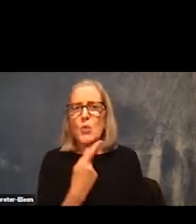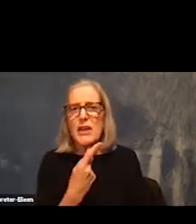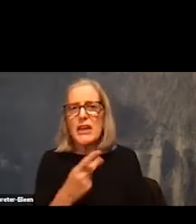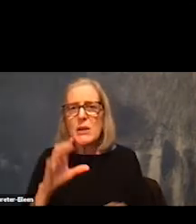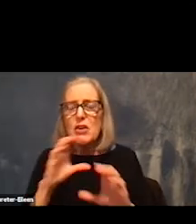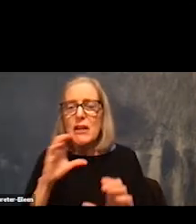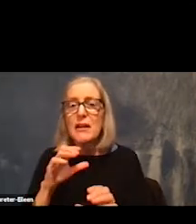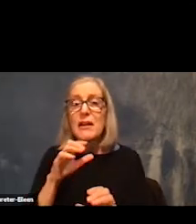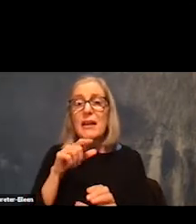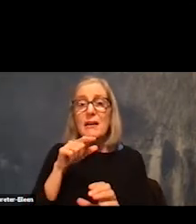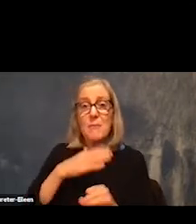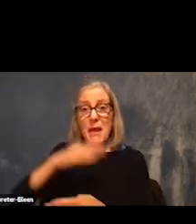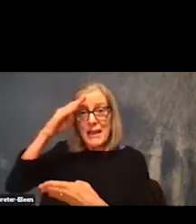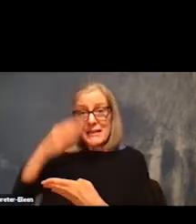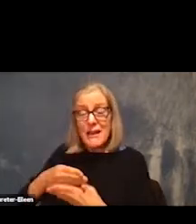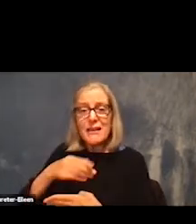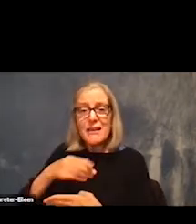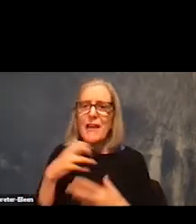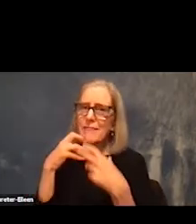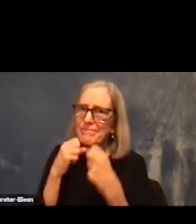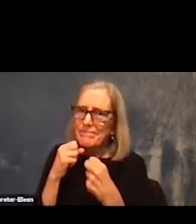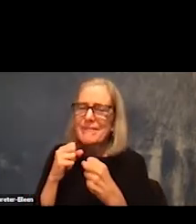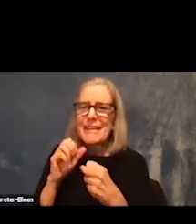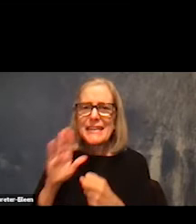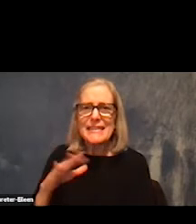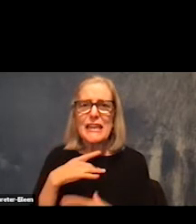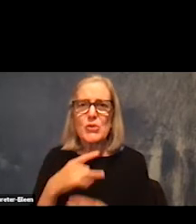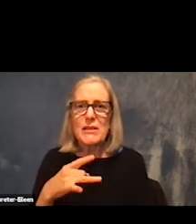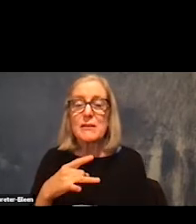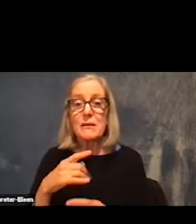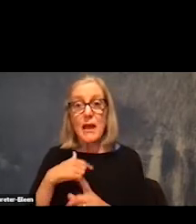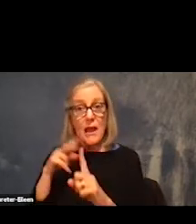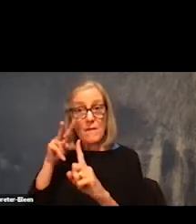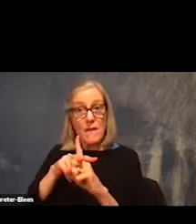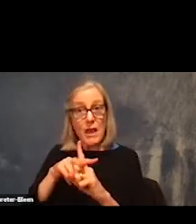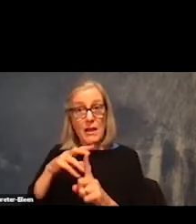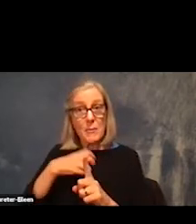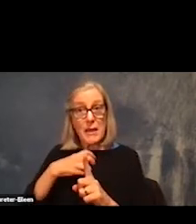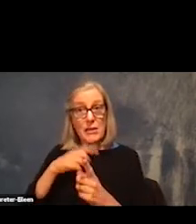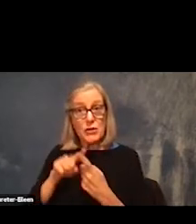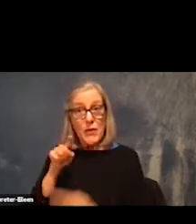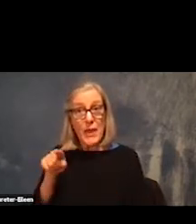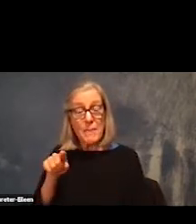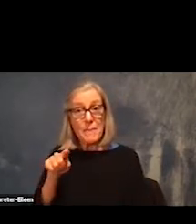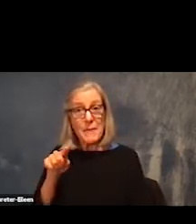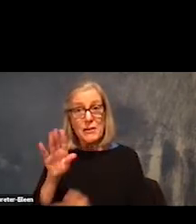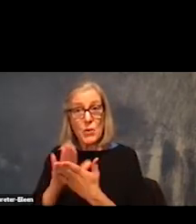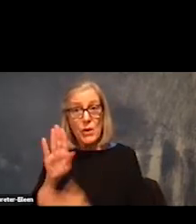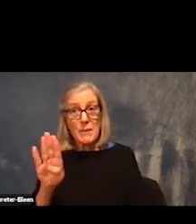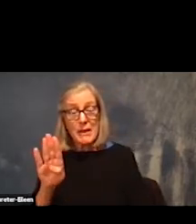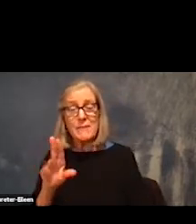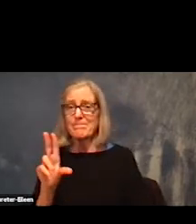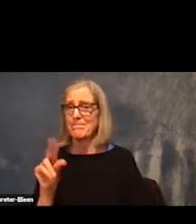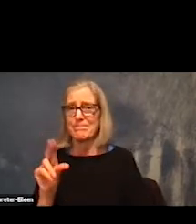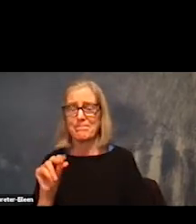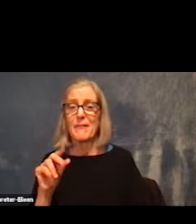heart. There was no way I would consider filing a complaint. But School A, I seriously considered taking